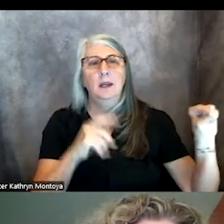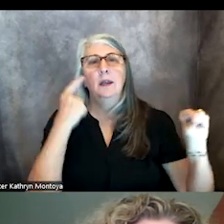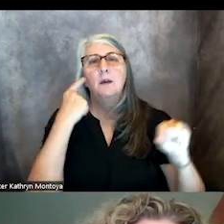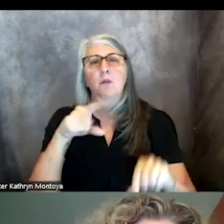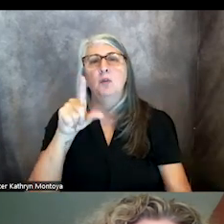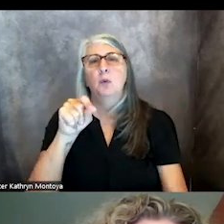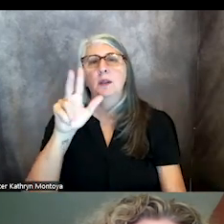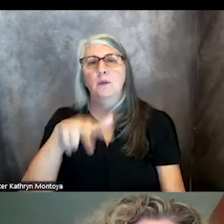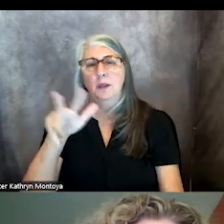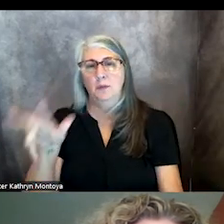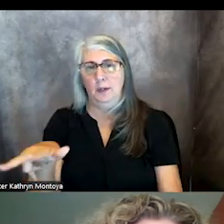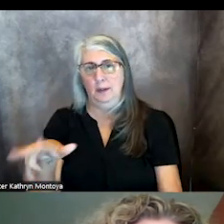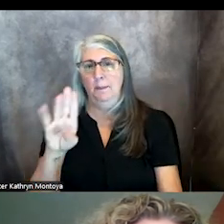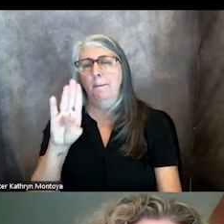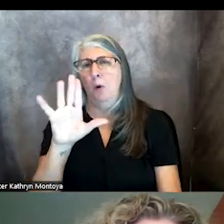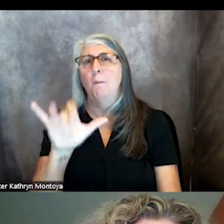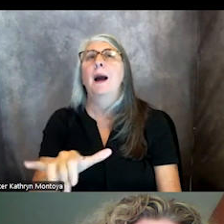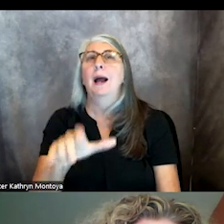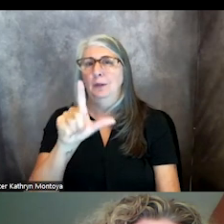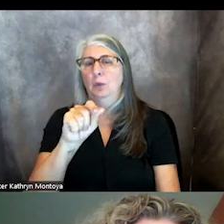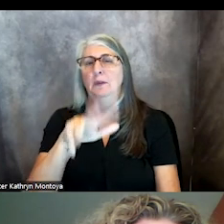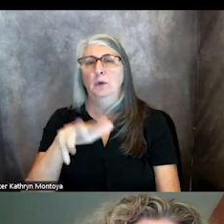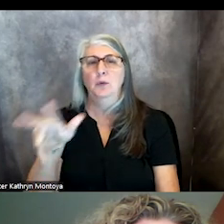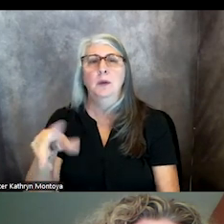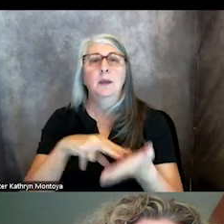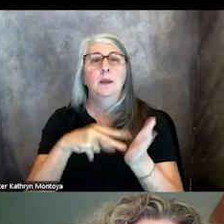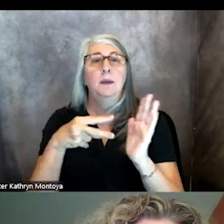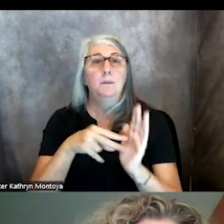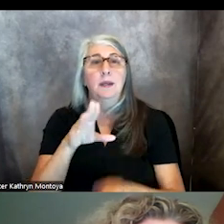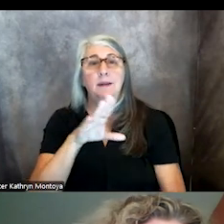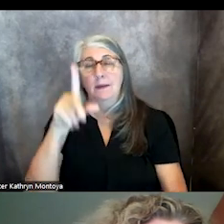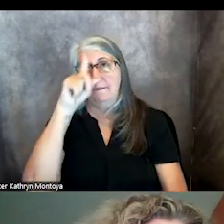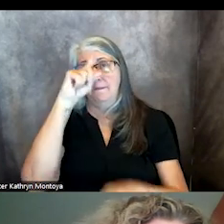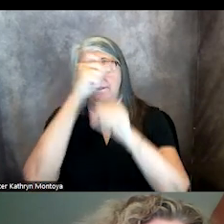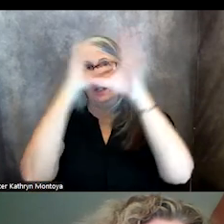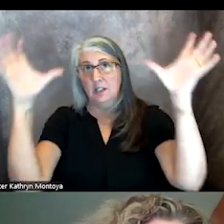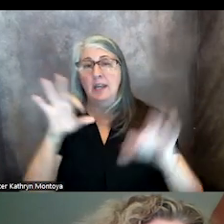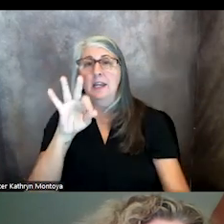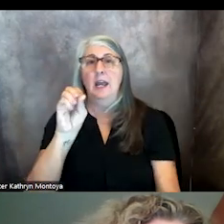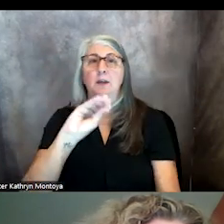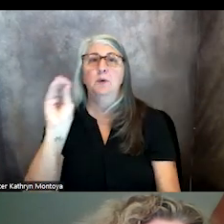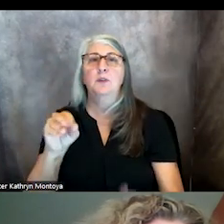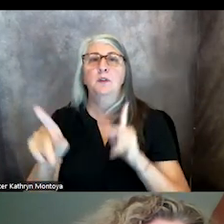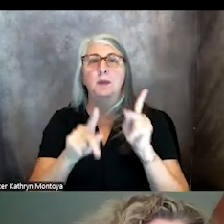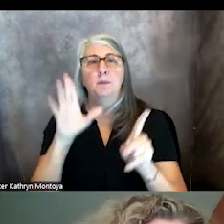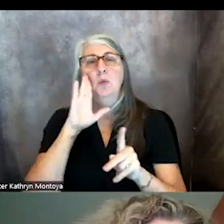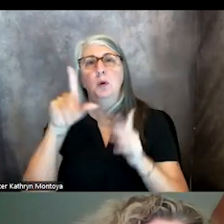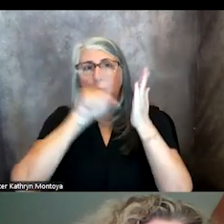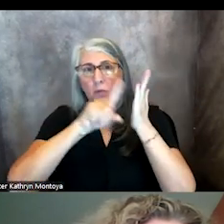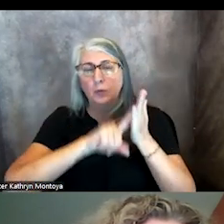what that means is their vision is that 90% of people will be screened for mental health or substance